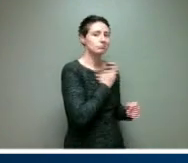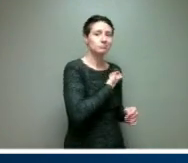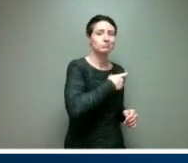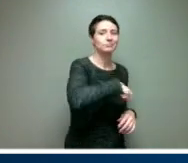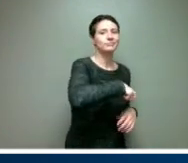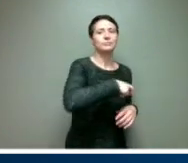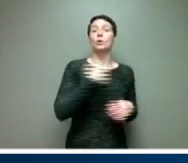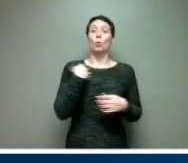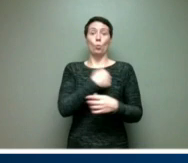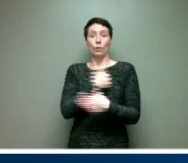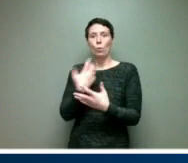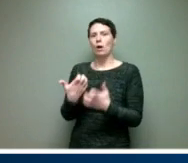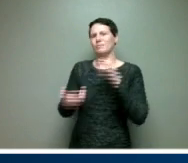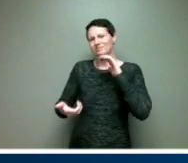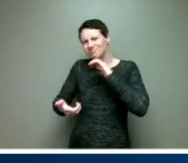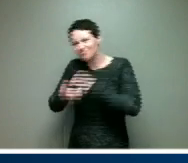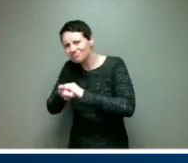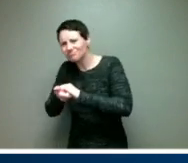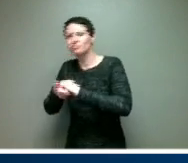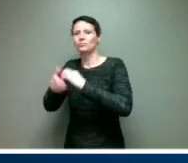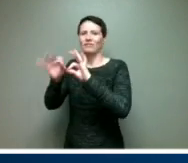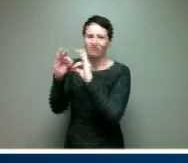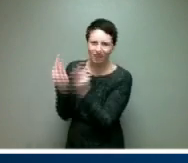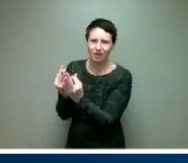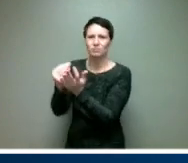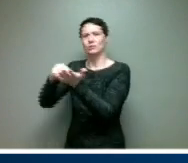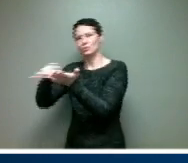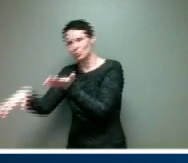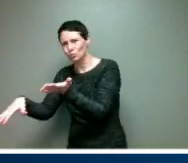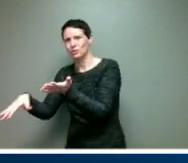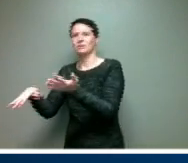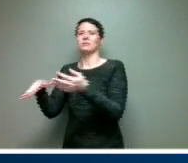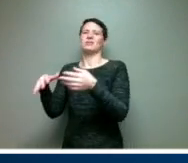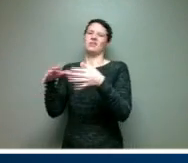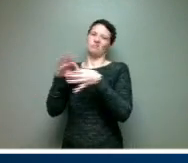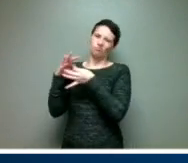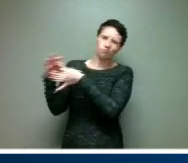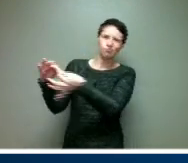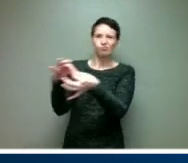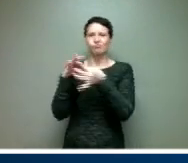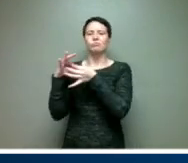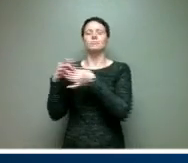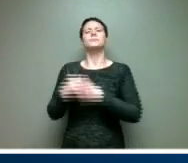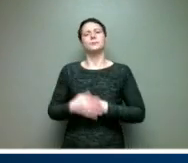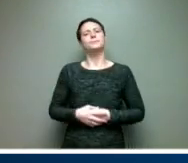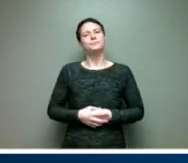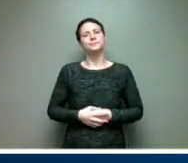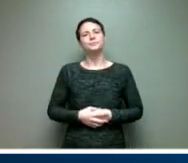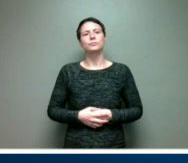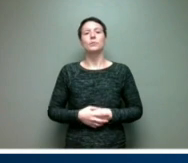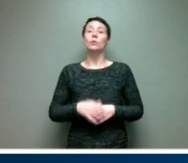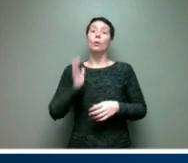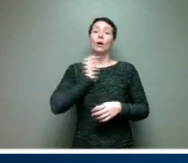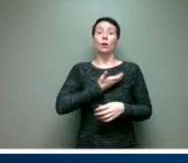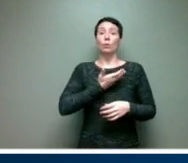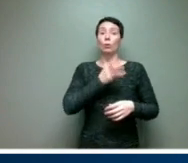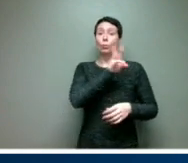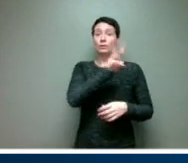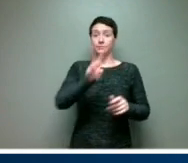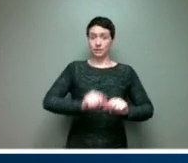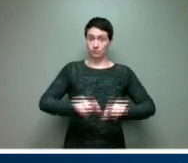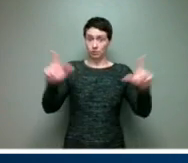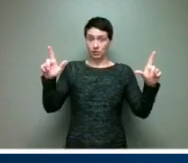you know, we really wanted to make sure that we were united in that way. So again, if you go to our website and go